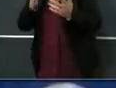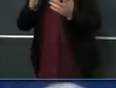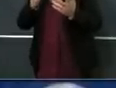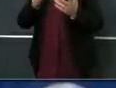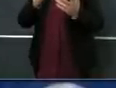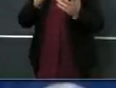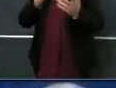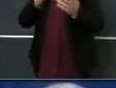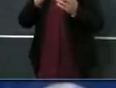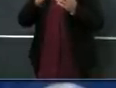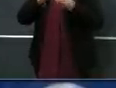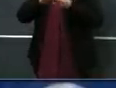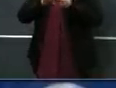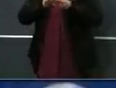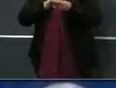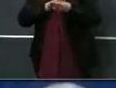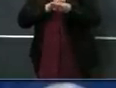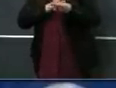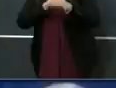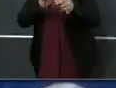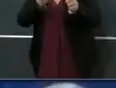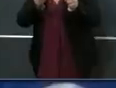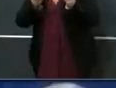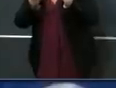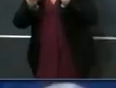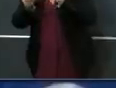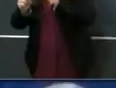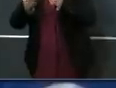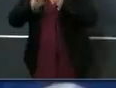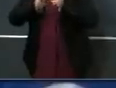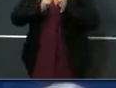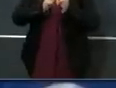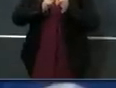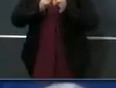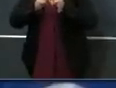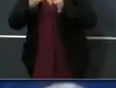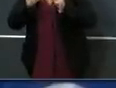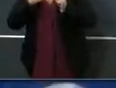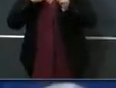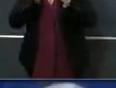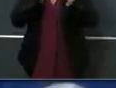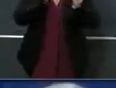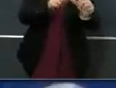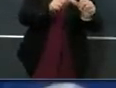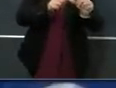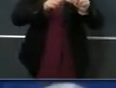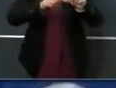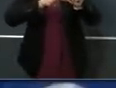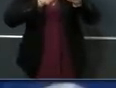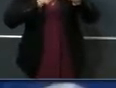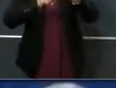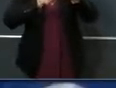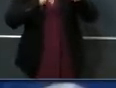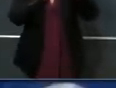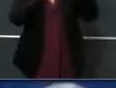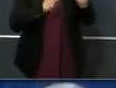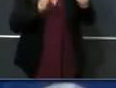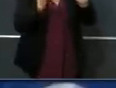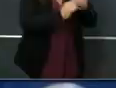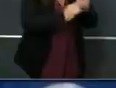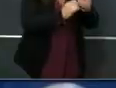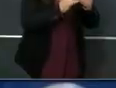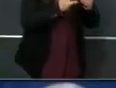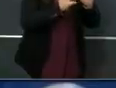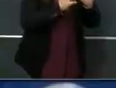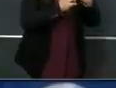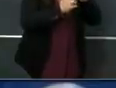more like a dimmer, to begin to move to adjust our stay-at-home orders. But they remain in effect for good reason. Those numbers bear